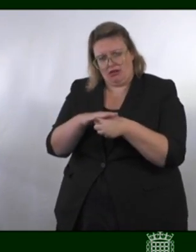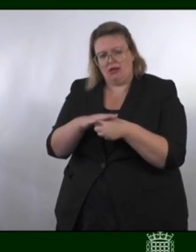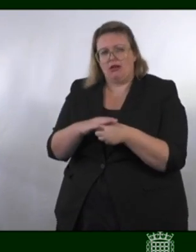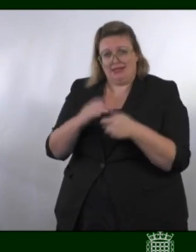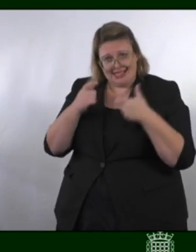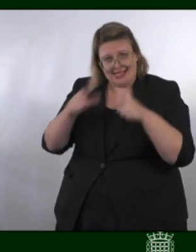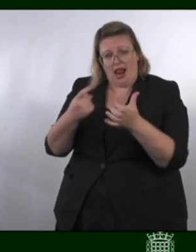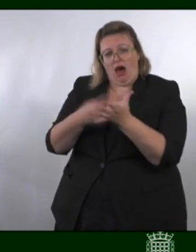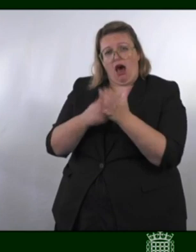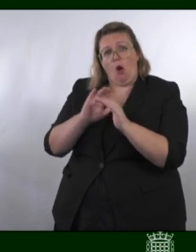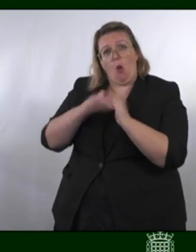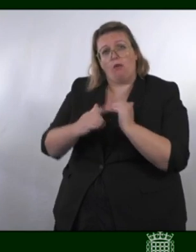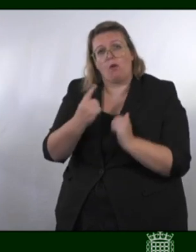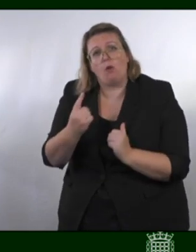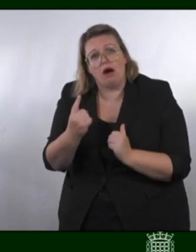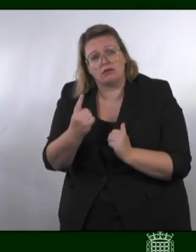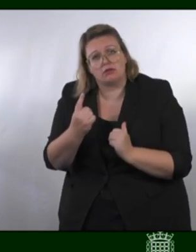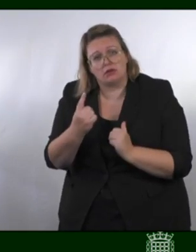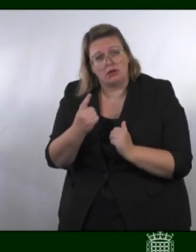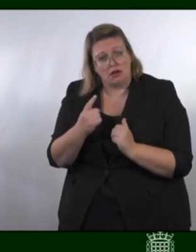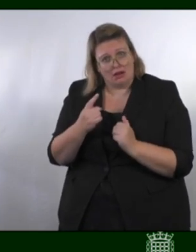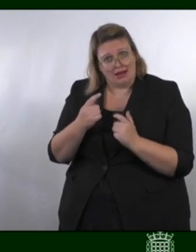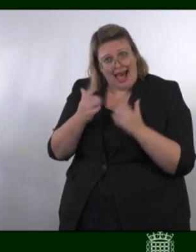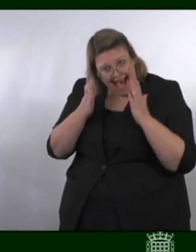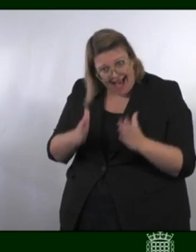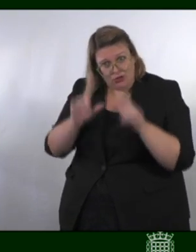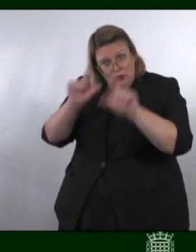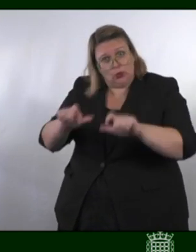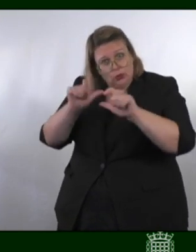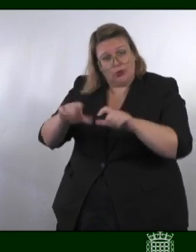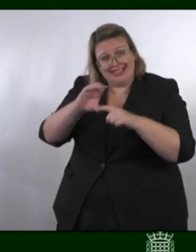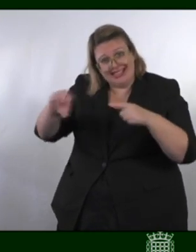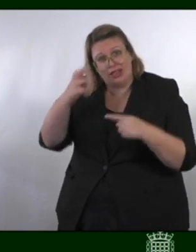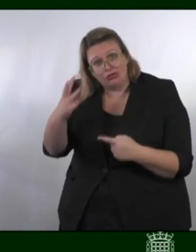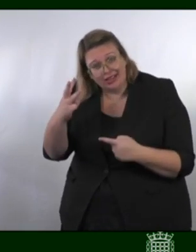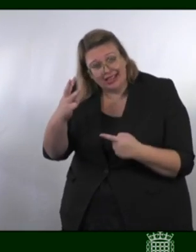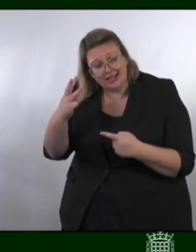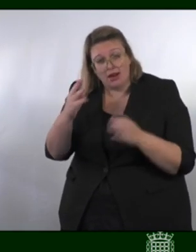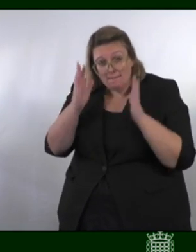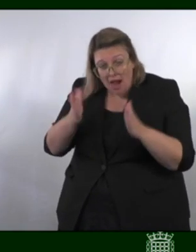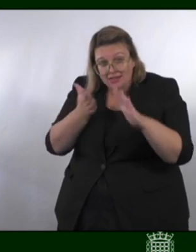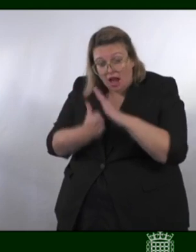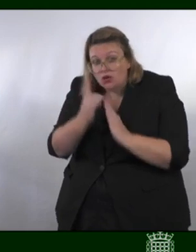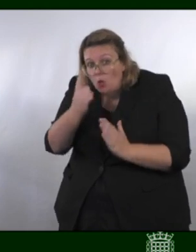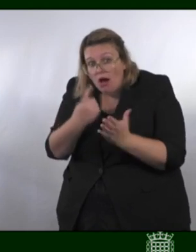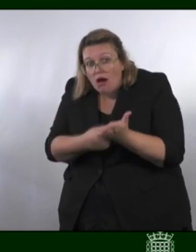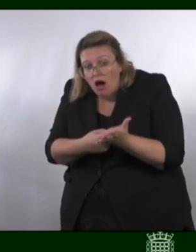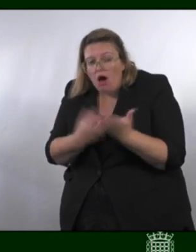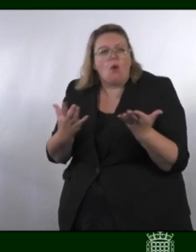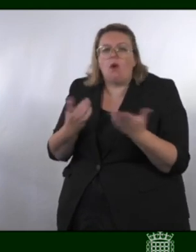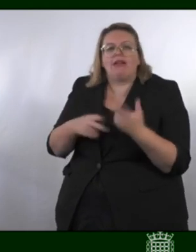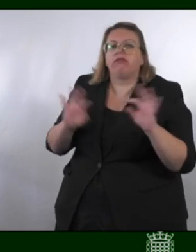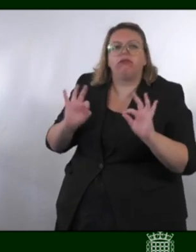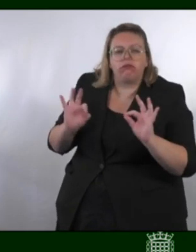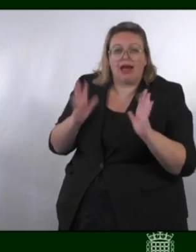possible in any circumstances for that area to come out of Tier 3 if the R hasn't come below 1? Mr. Speaker,